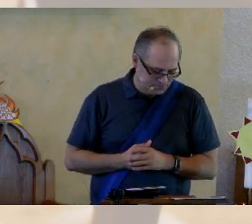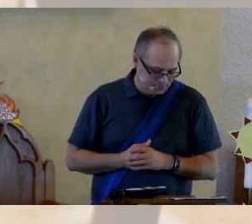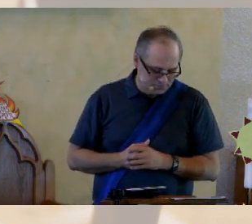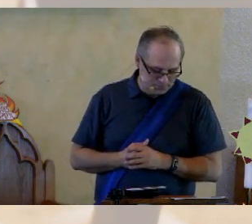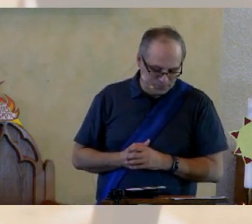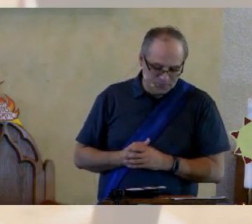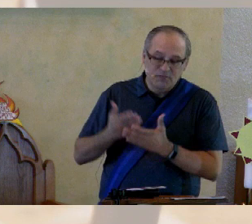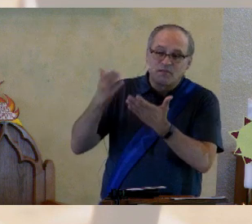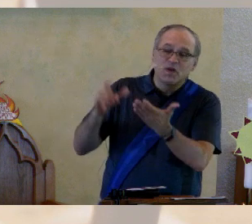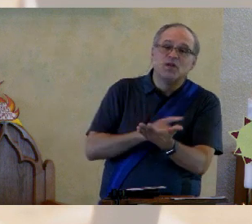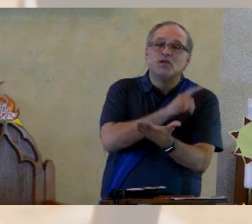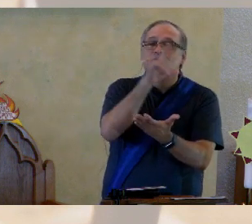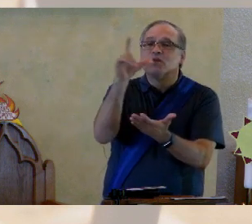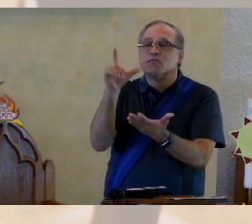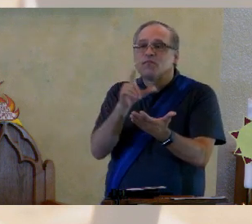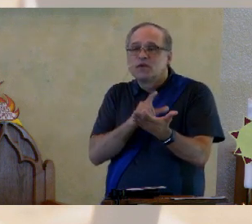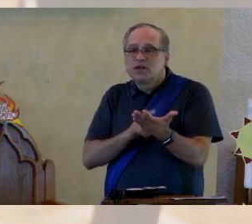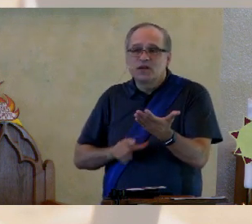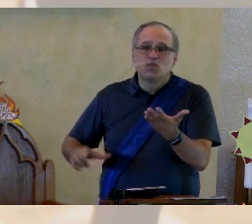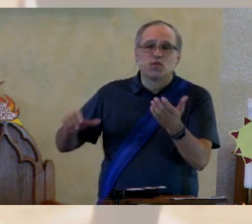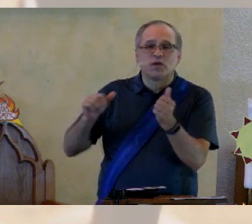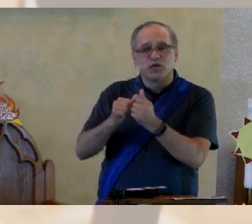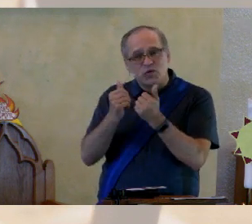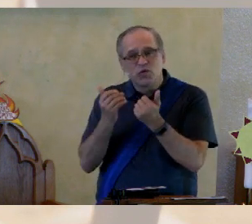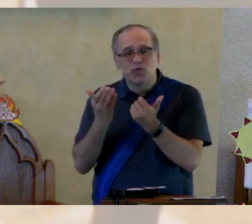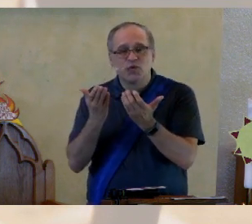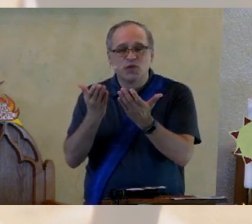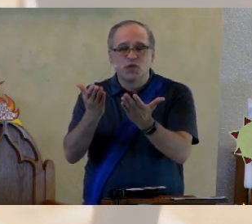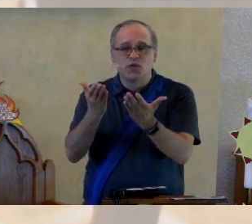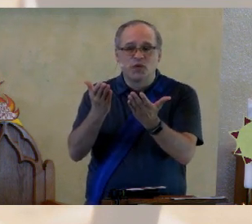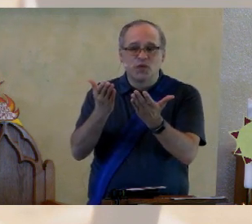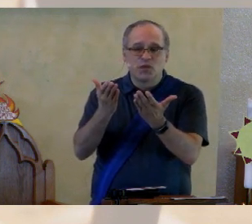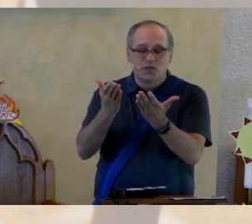The Lord be with you,